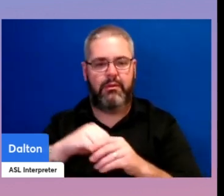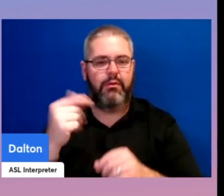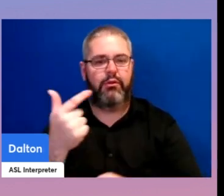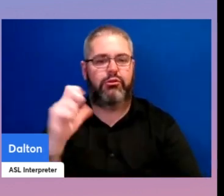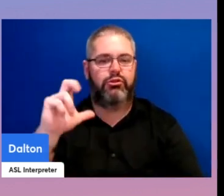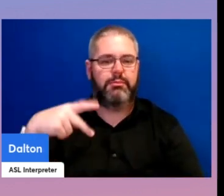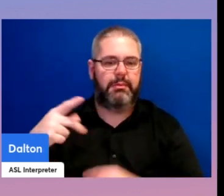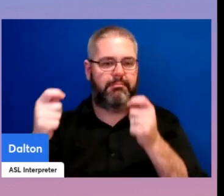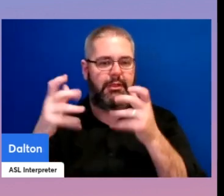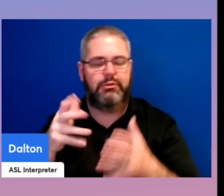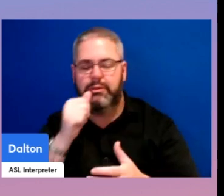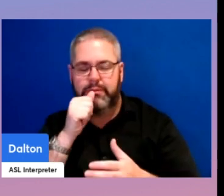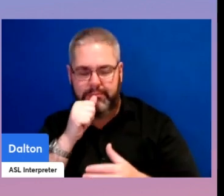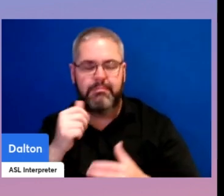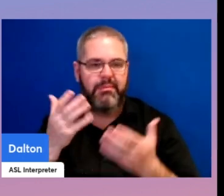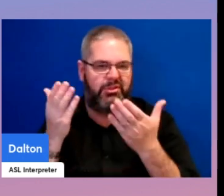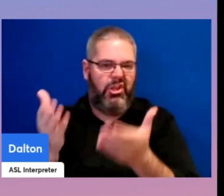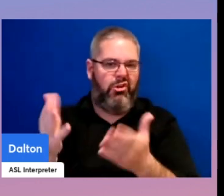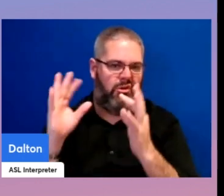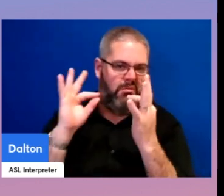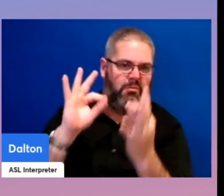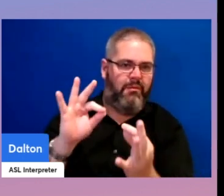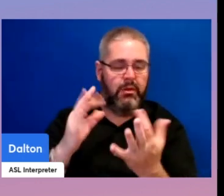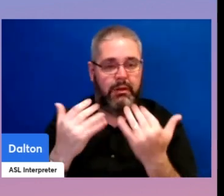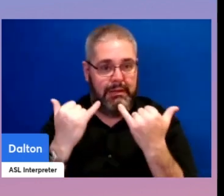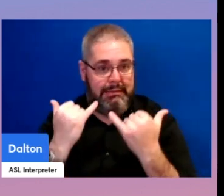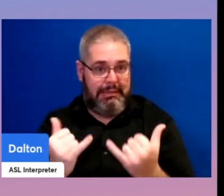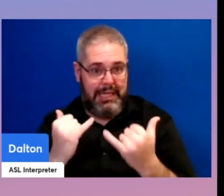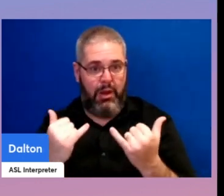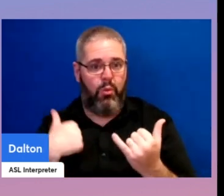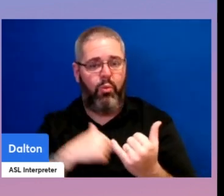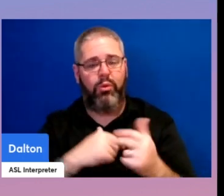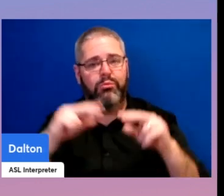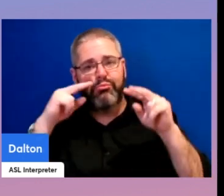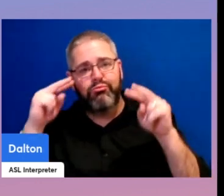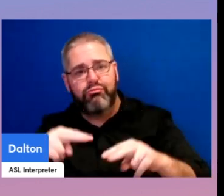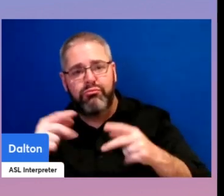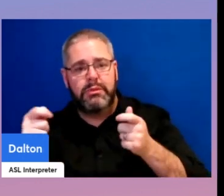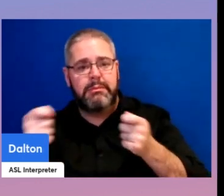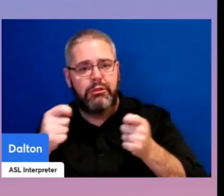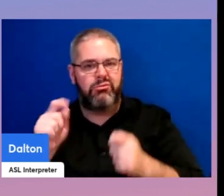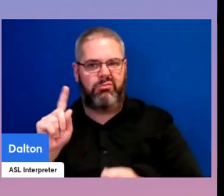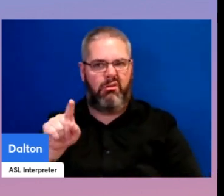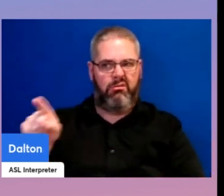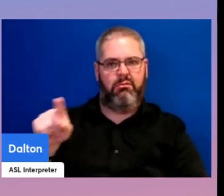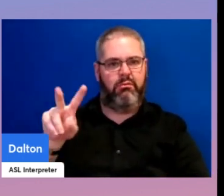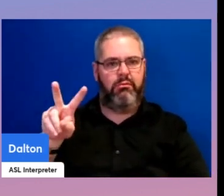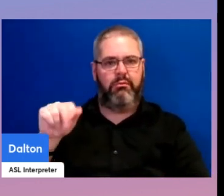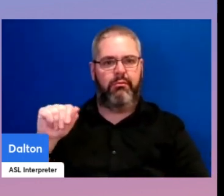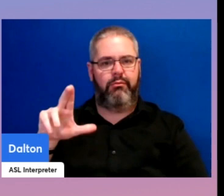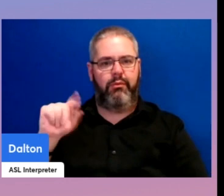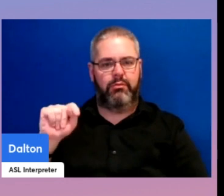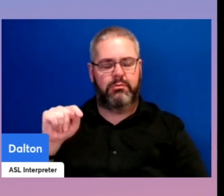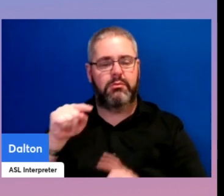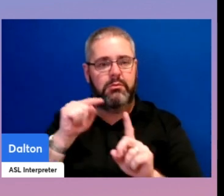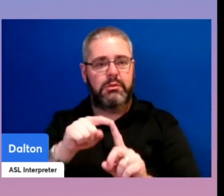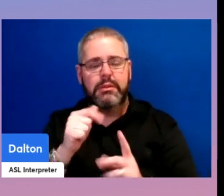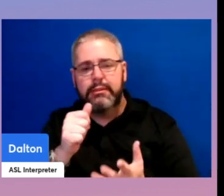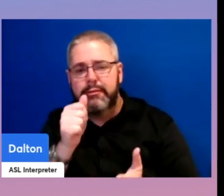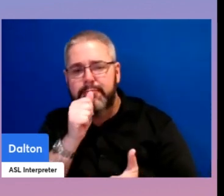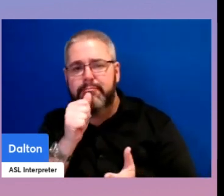Manager. So we are centrally managing the secrets in Vault, whereas the secret sync